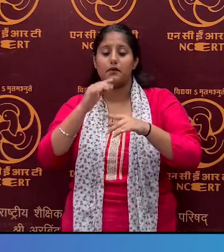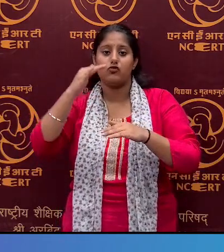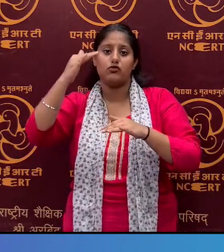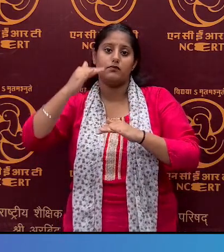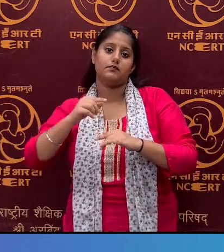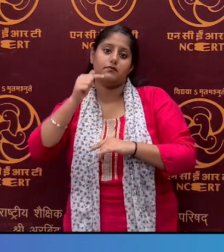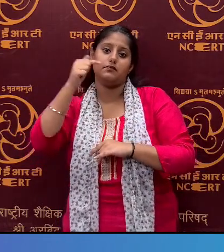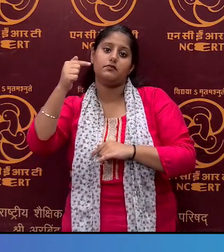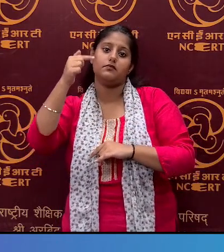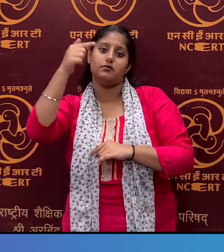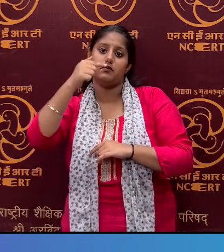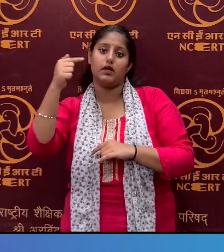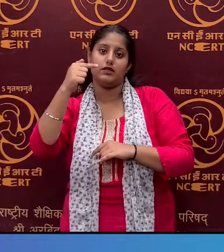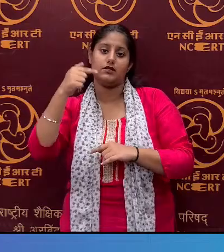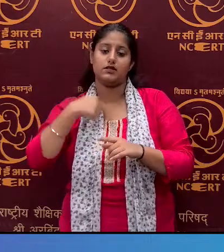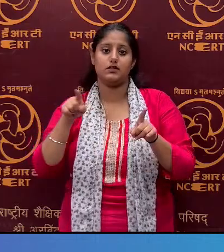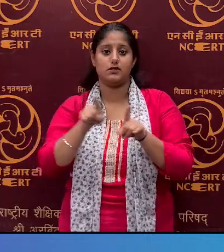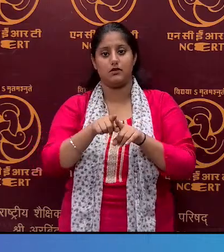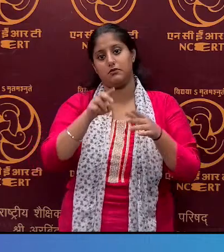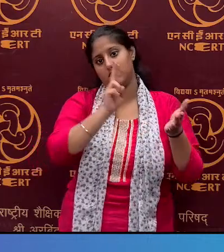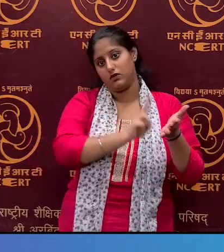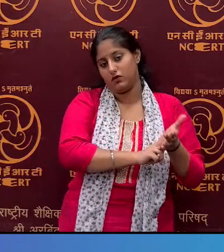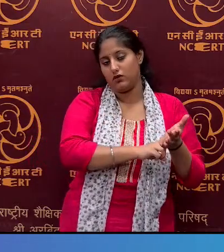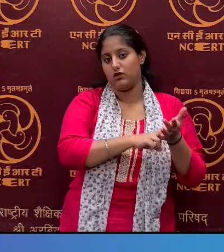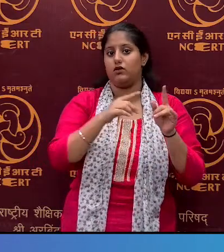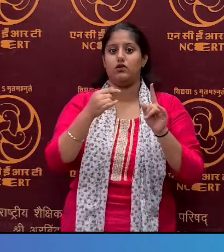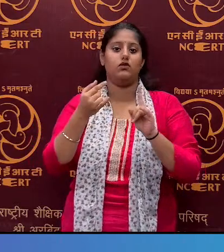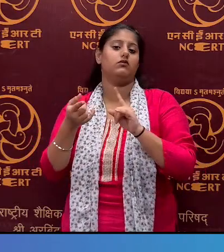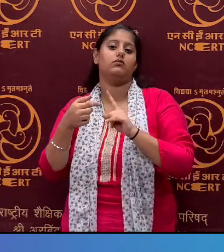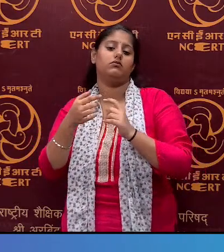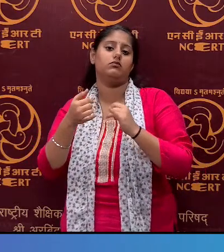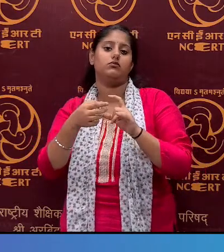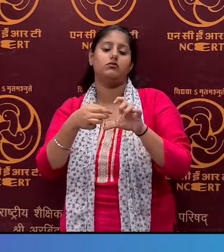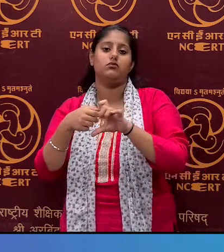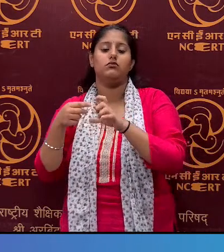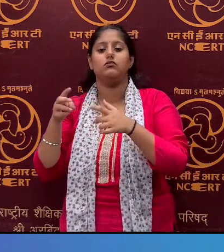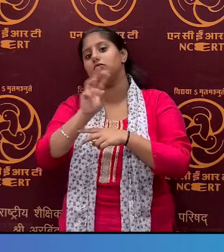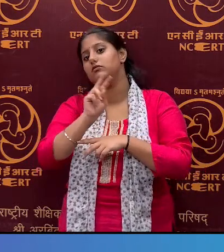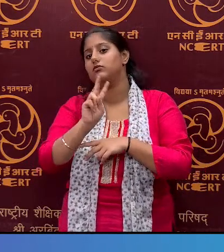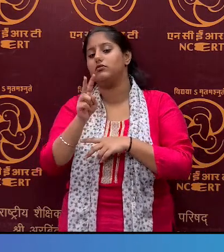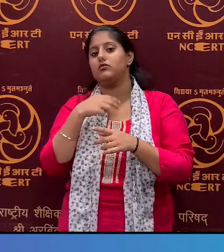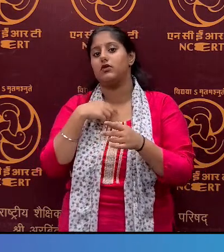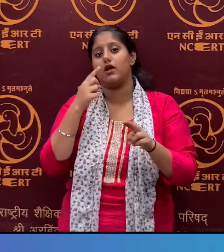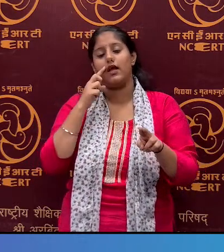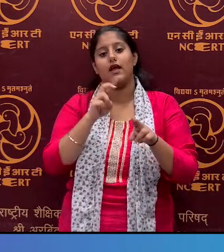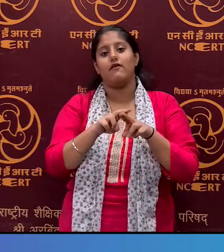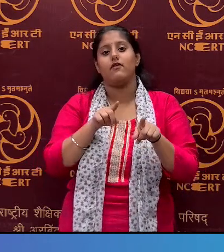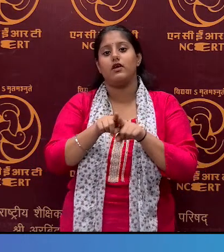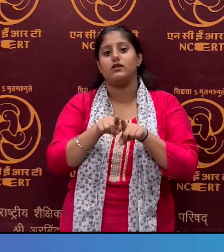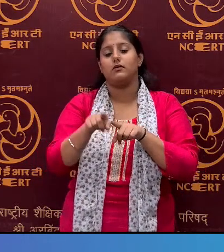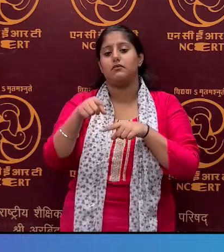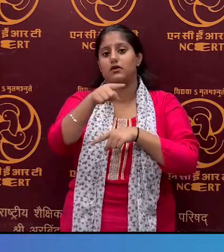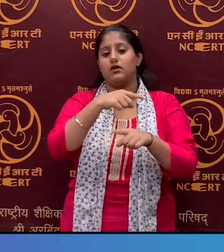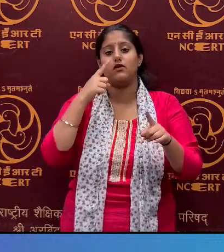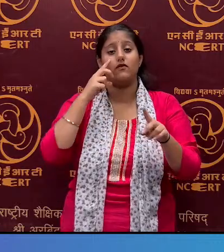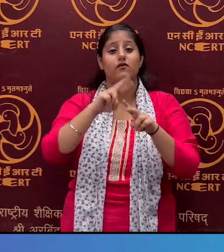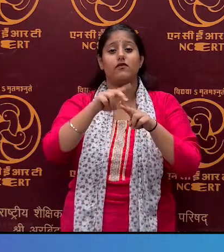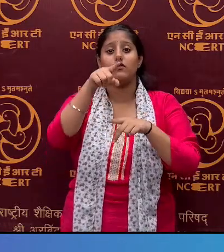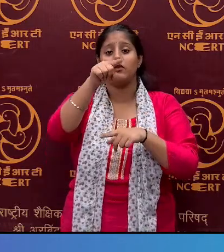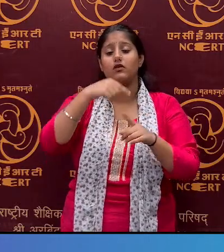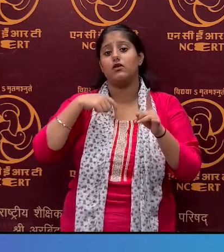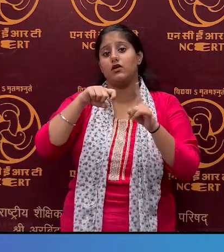decreasing in both northern and southern hemisphere. For example, if you visit Kanyakumari